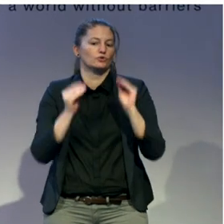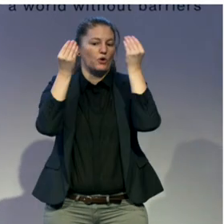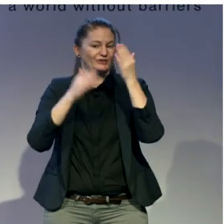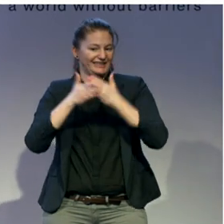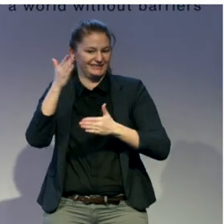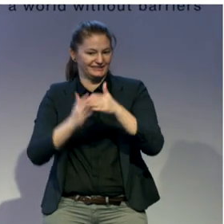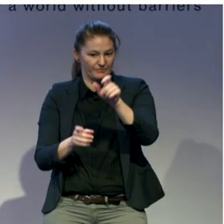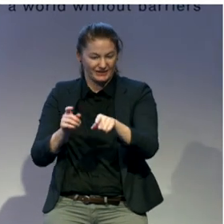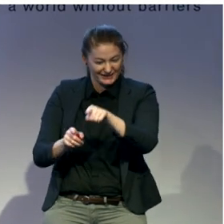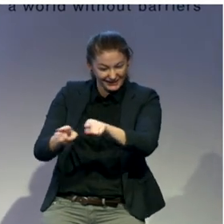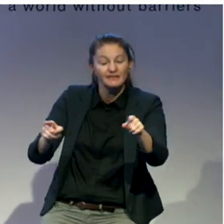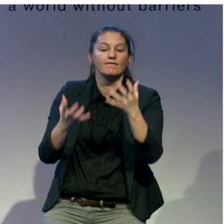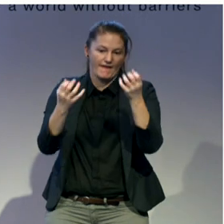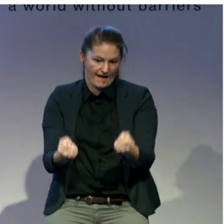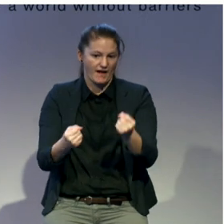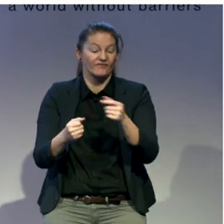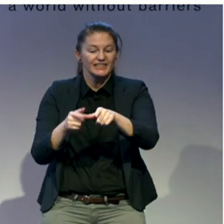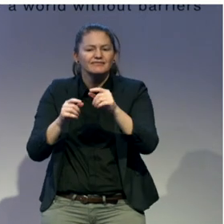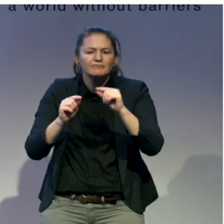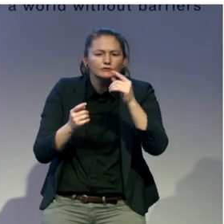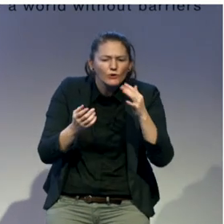available at the end.